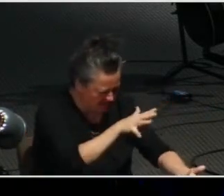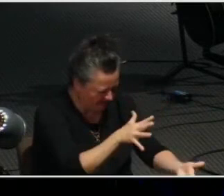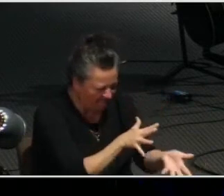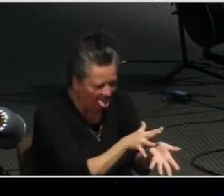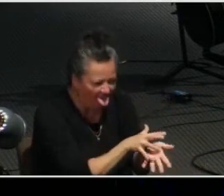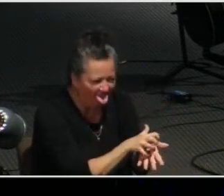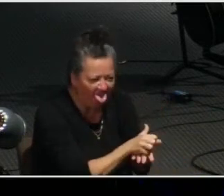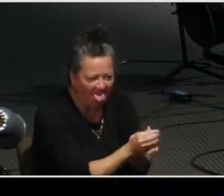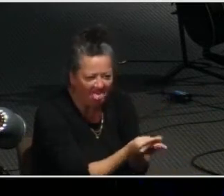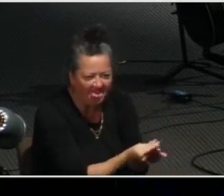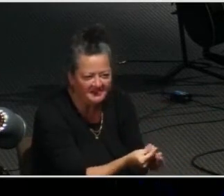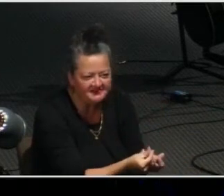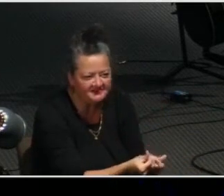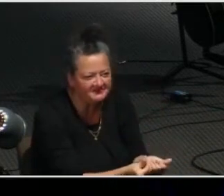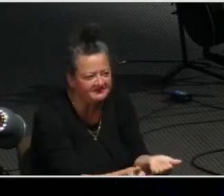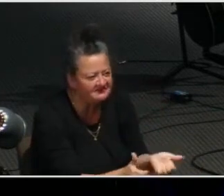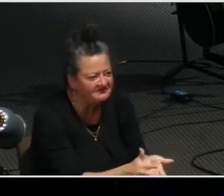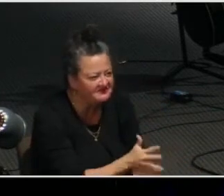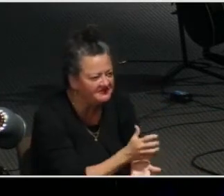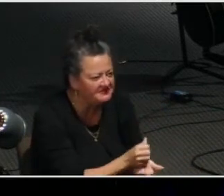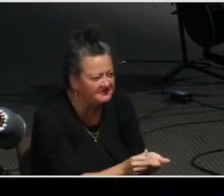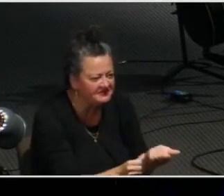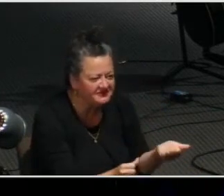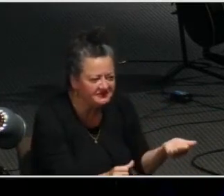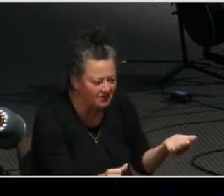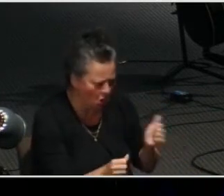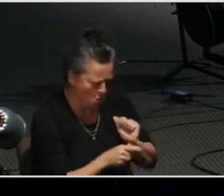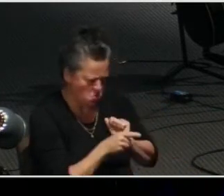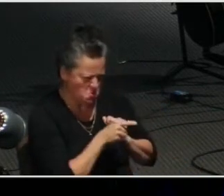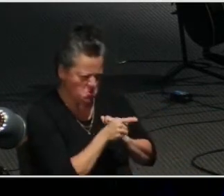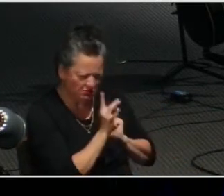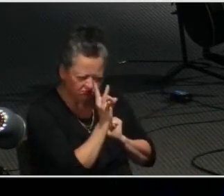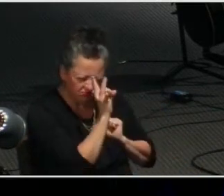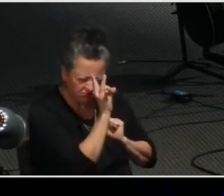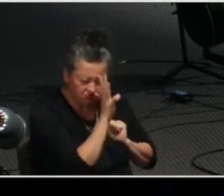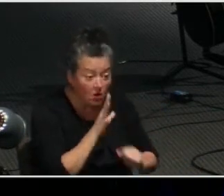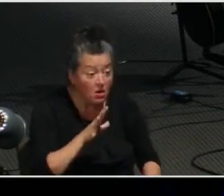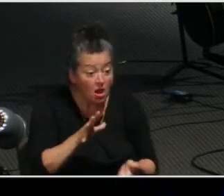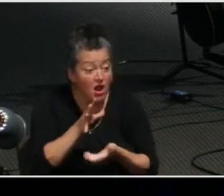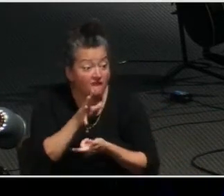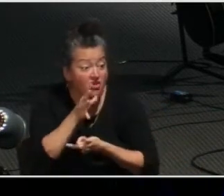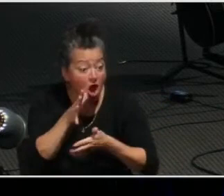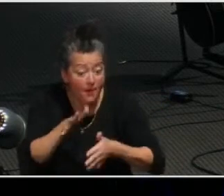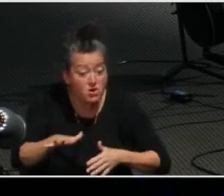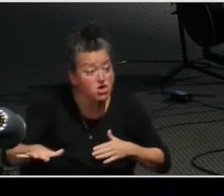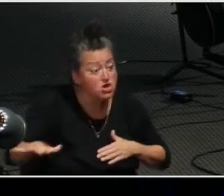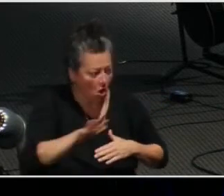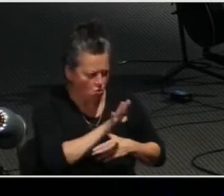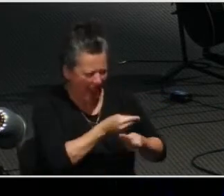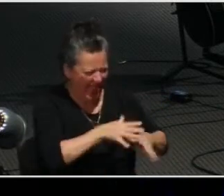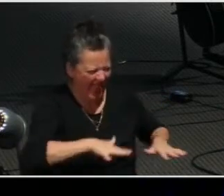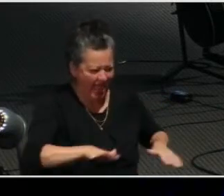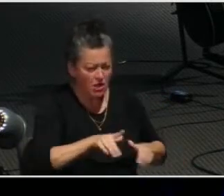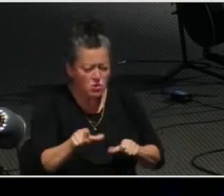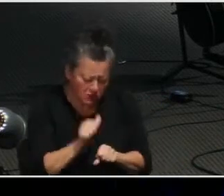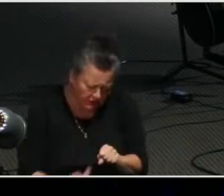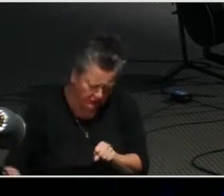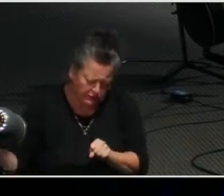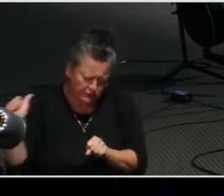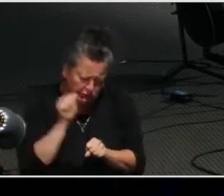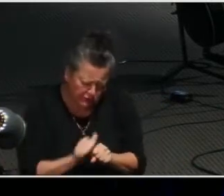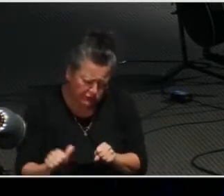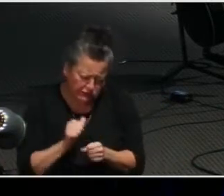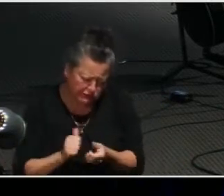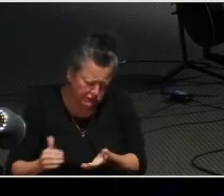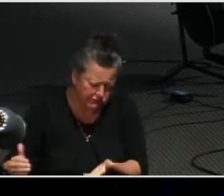the wages of the laborers who mowed your fields, which you kept back by fraud, are crying out against you. And the